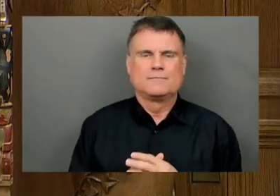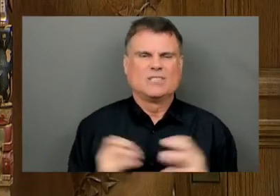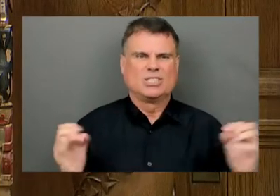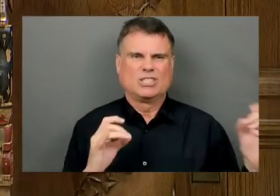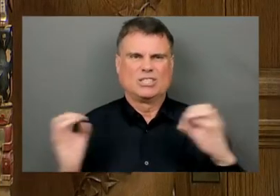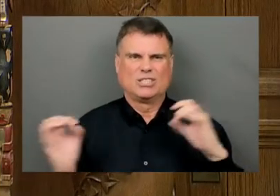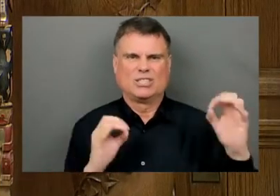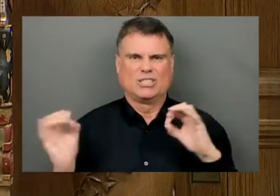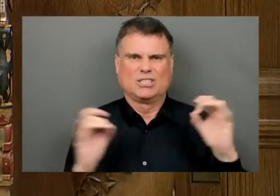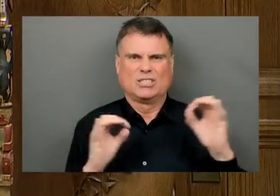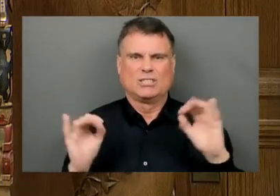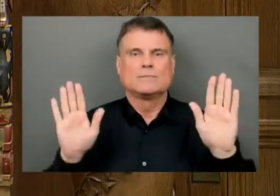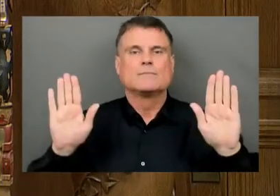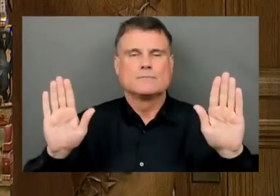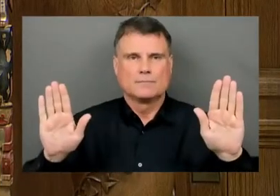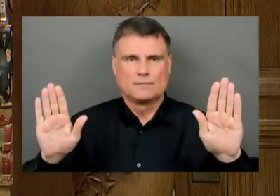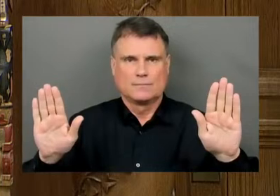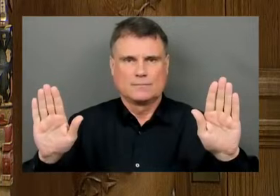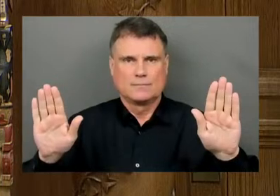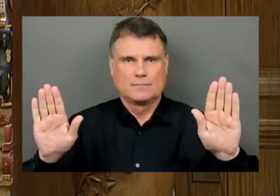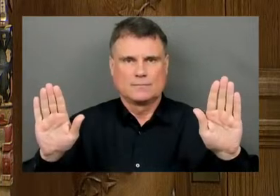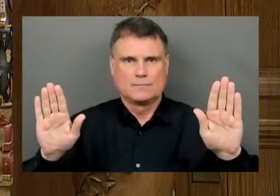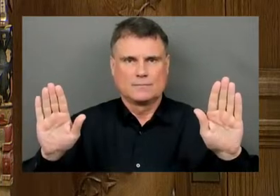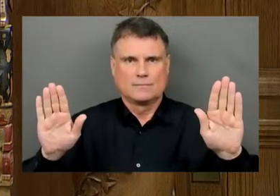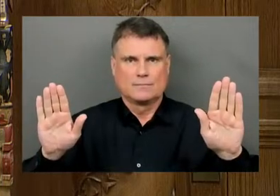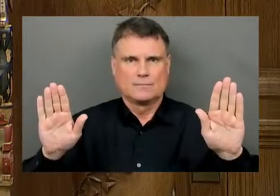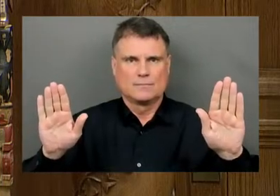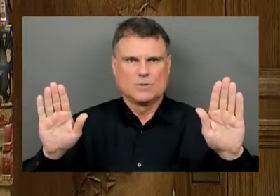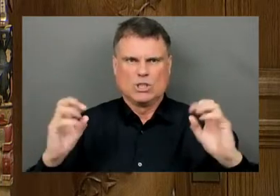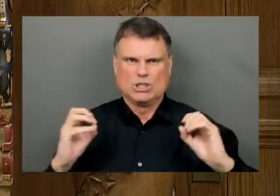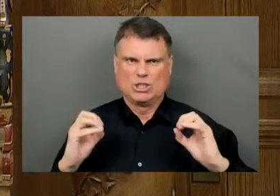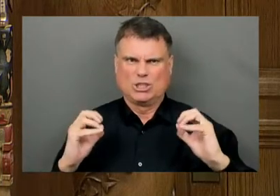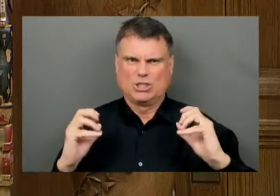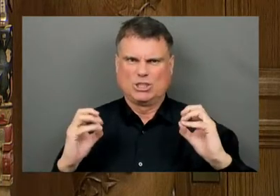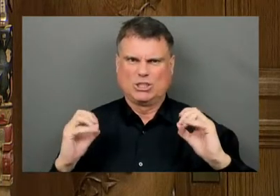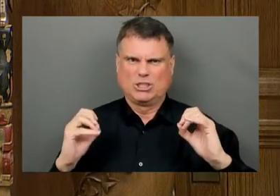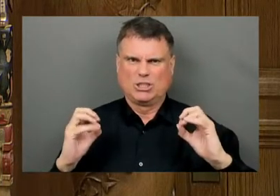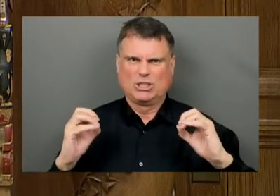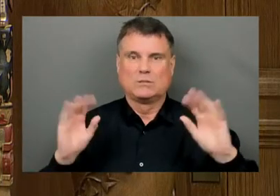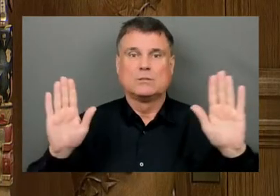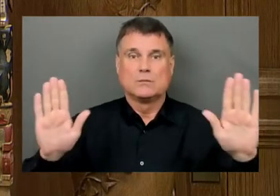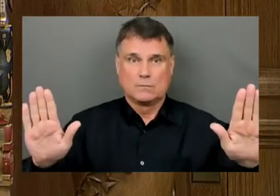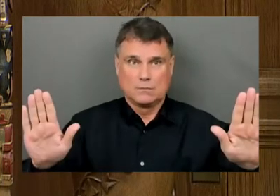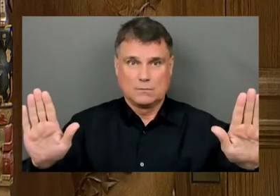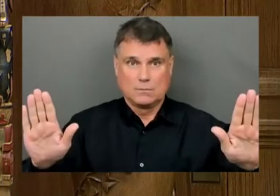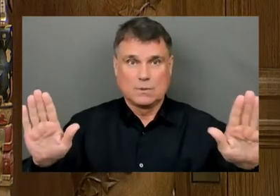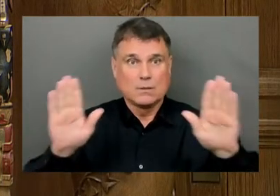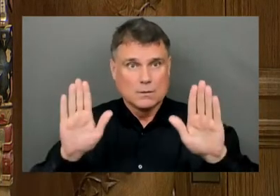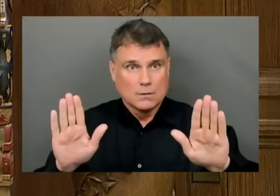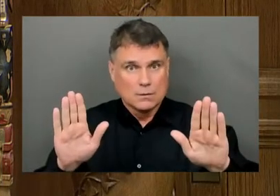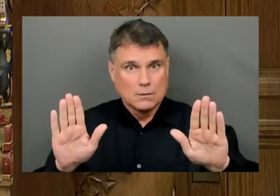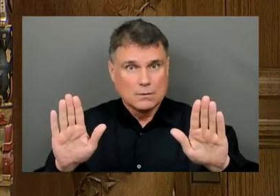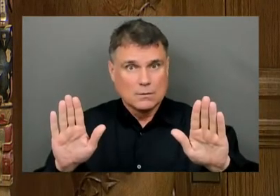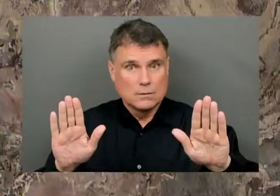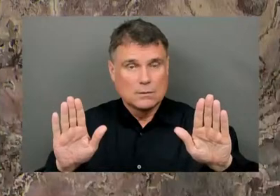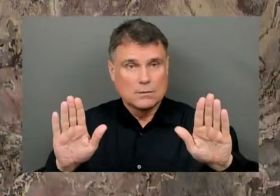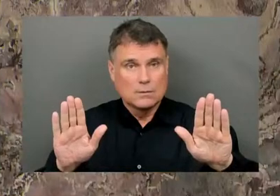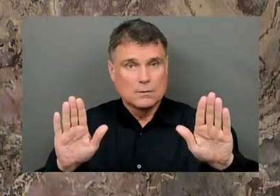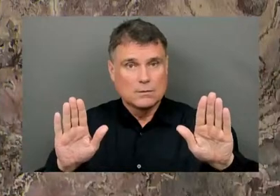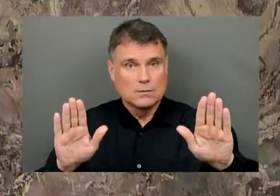Members, members will come to order. Members, please. Thank you very